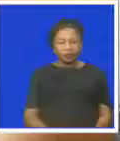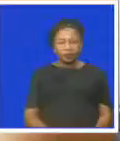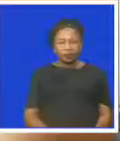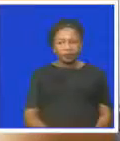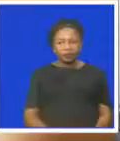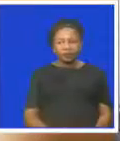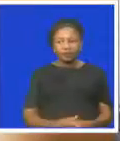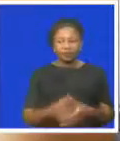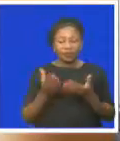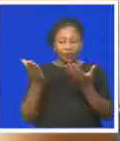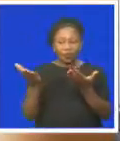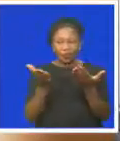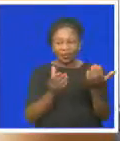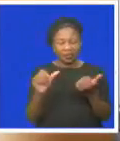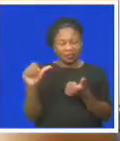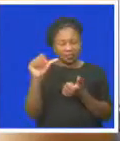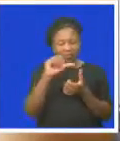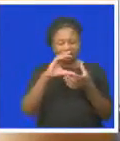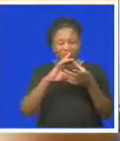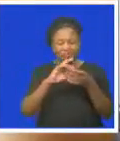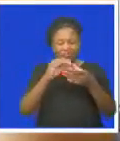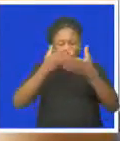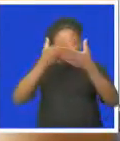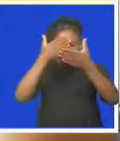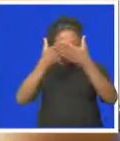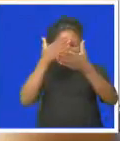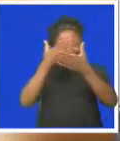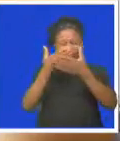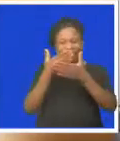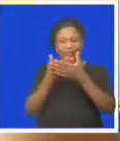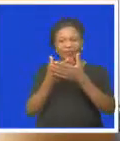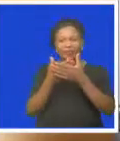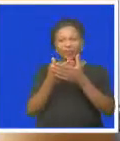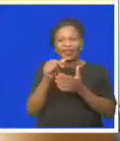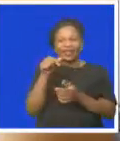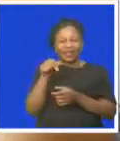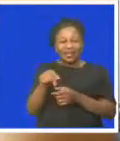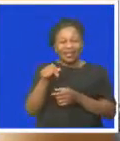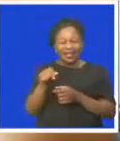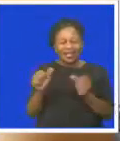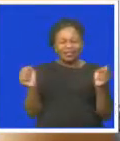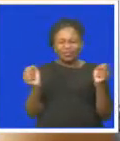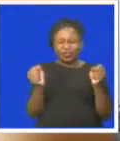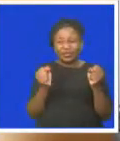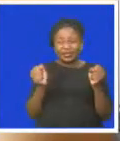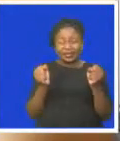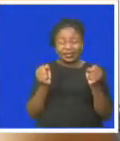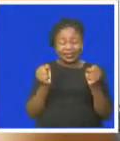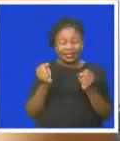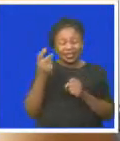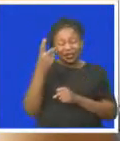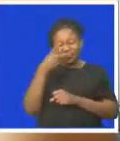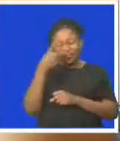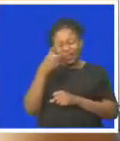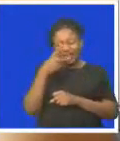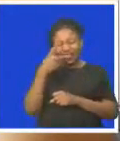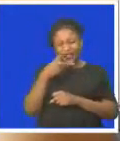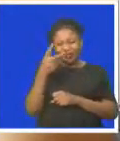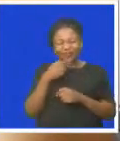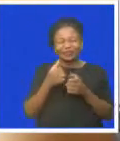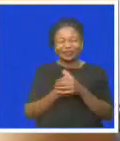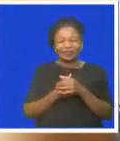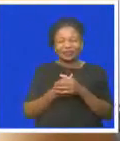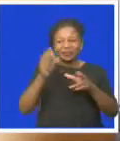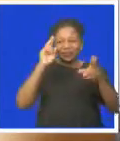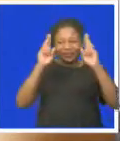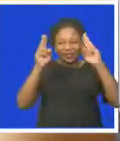Very warm welcome back to Home Study, your favorite tele-education program on this very, very cold Friday afternoon. A very good